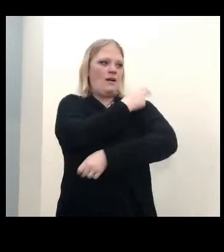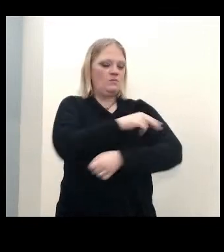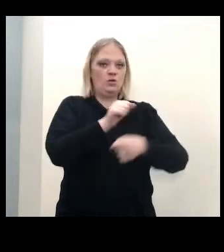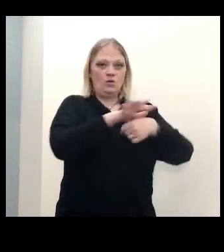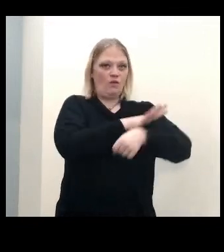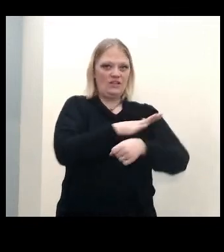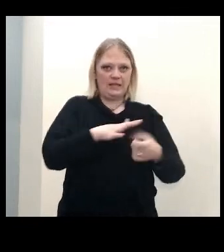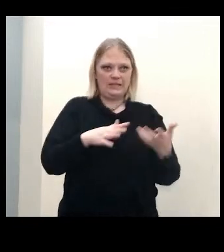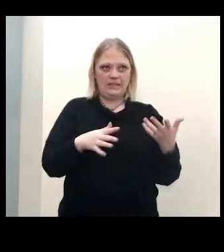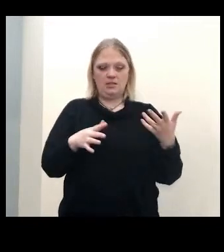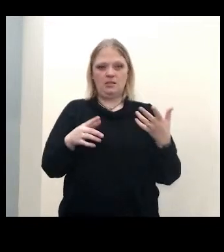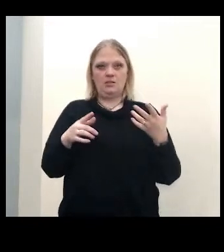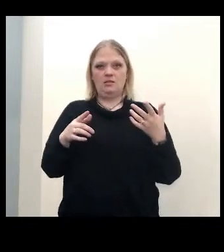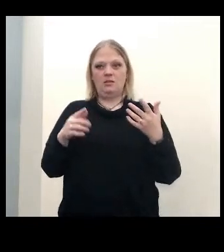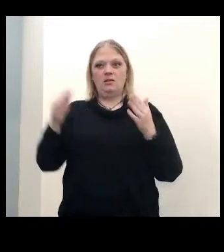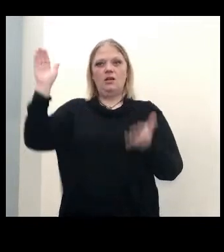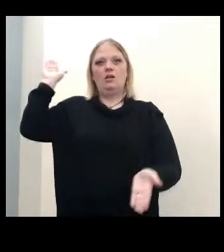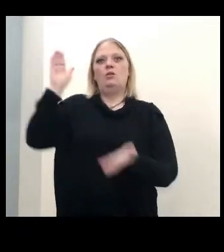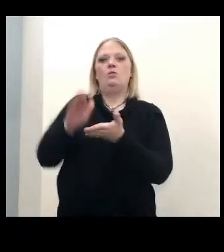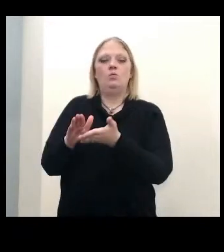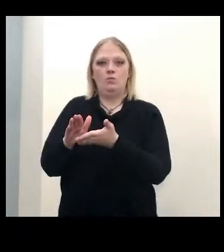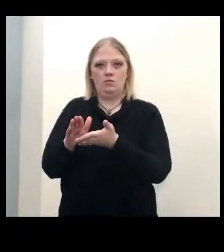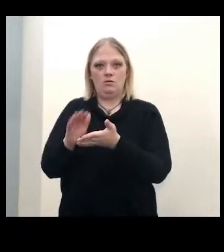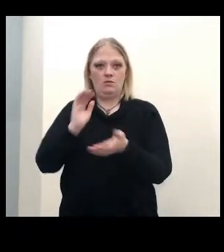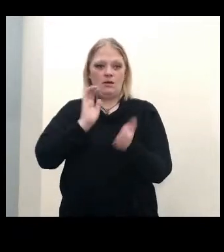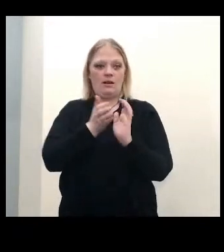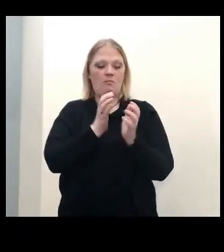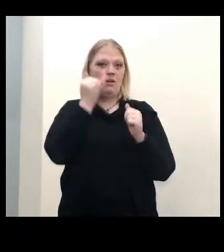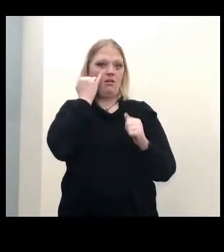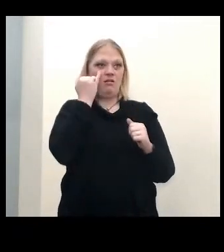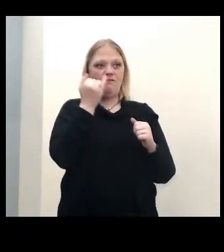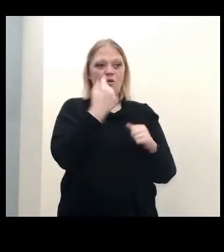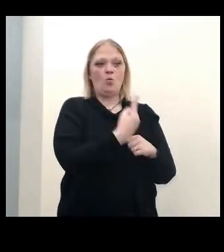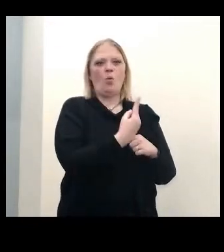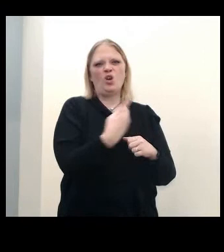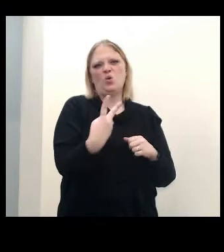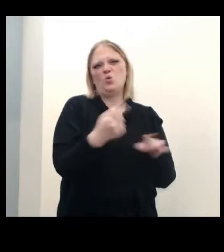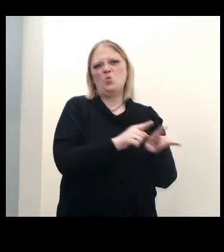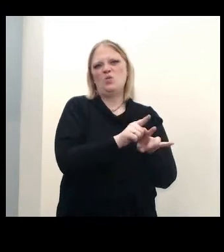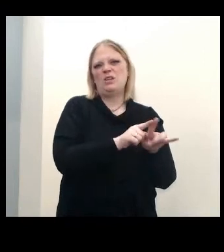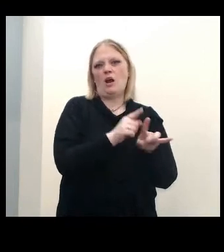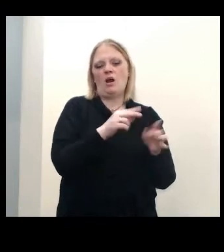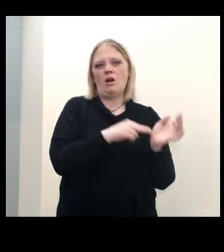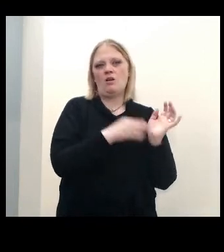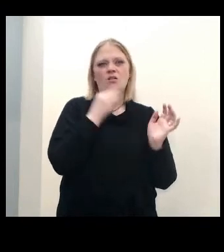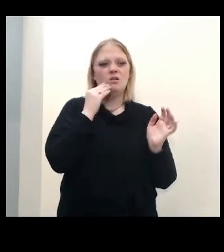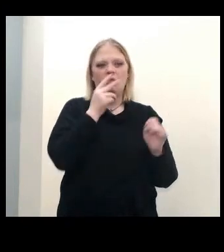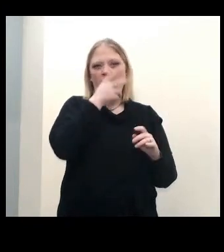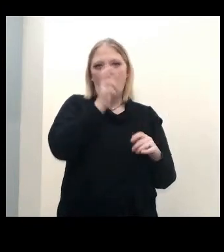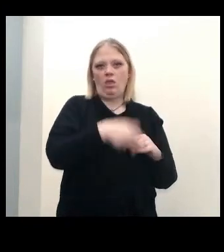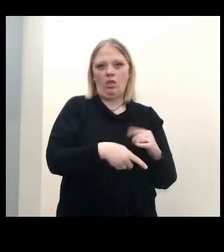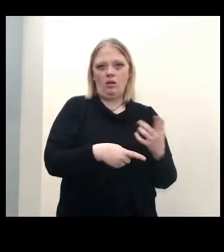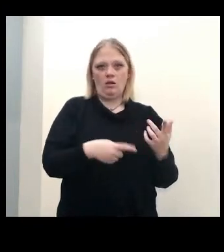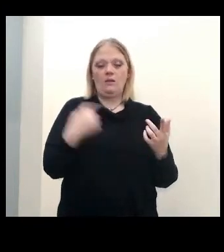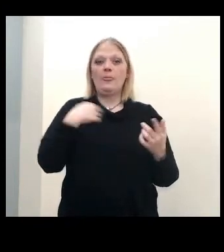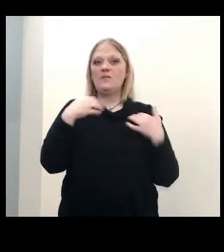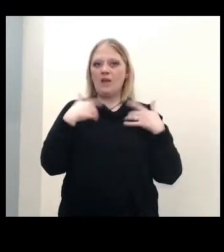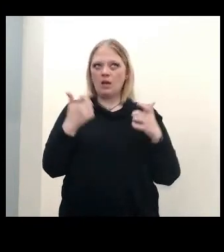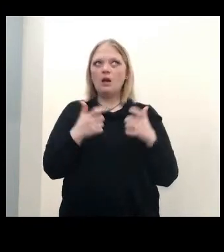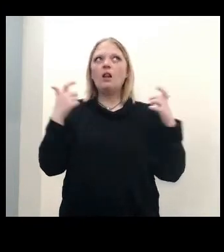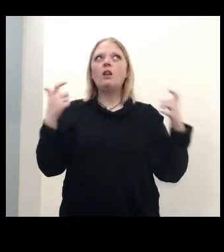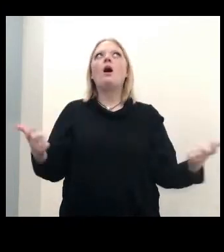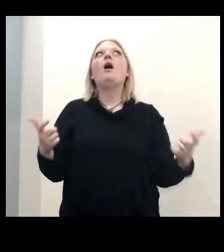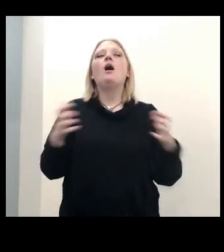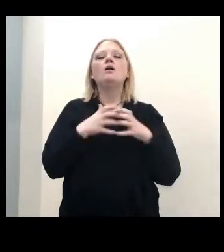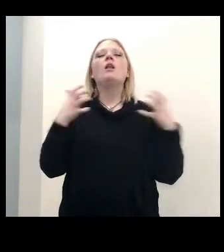COVID-19, is much less than if you are in a 1- or 2-star nursing home. And you know we've had significant problems with